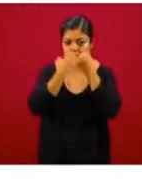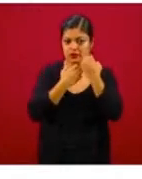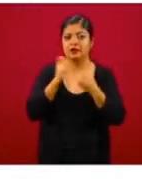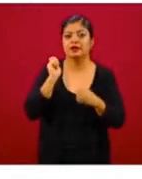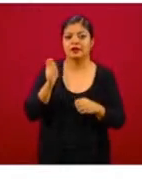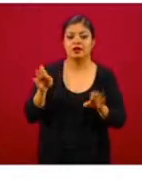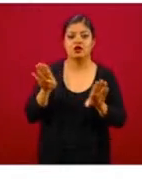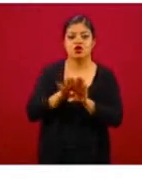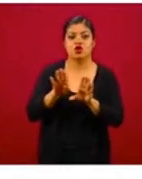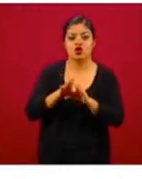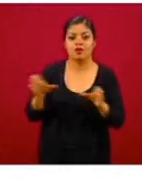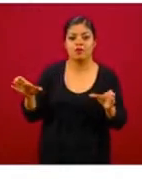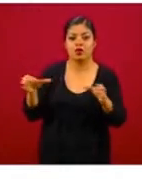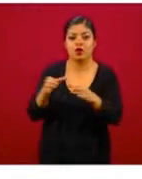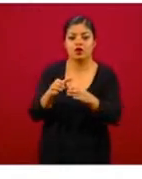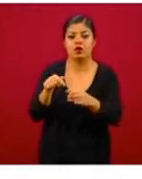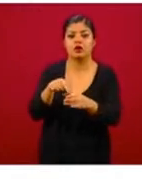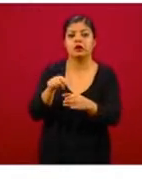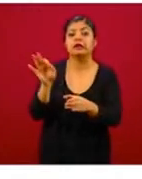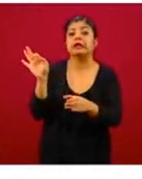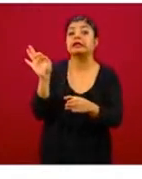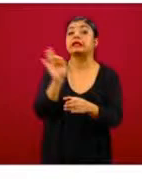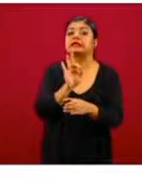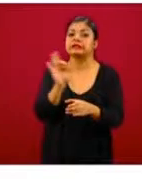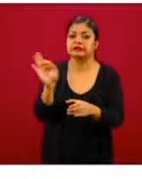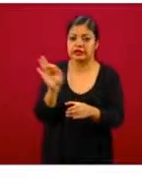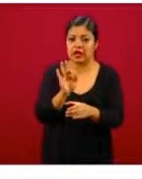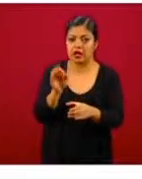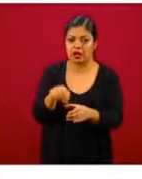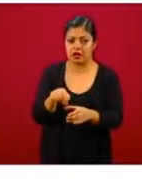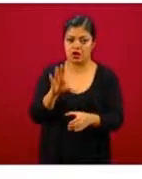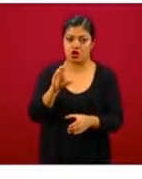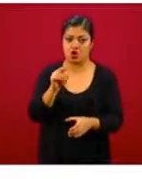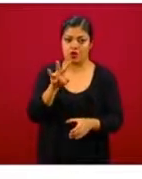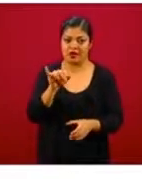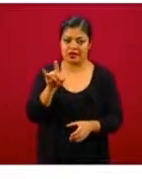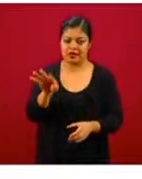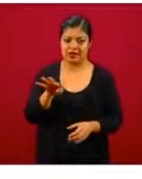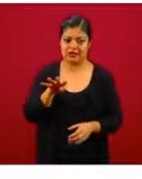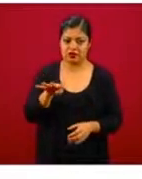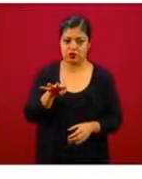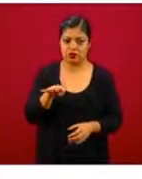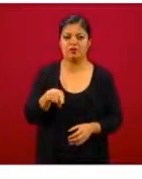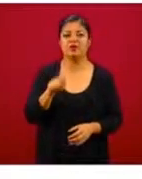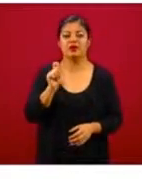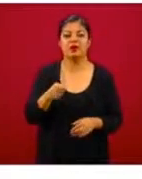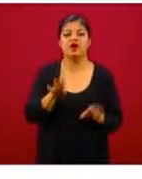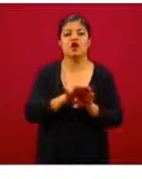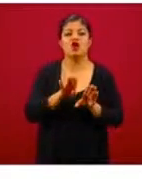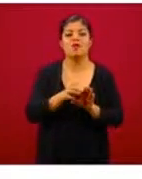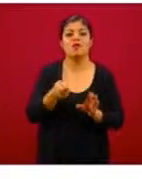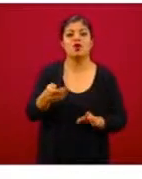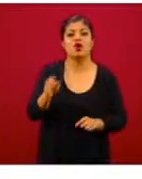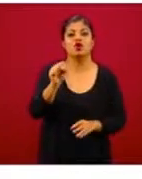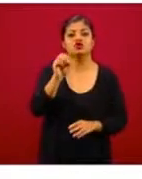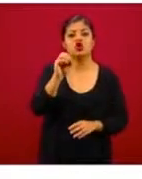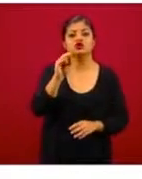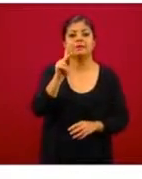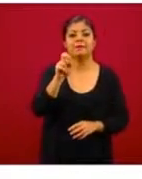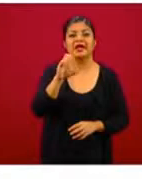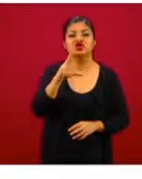These are the number of people. 282,000 approximately people have been considered suspected cases